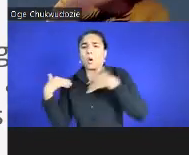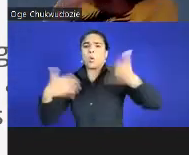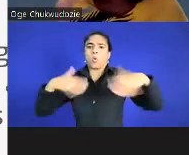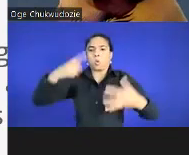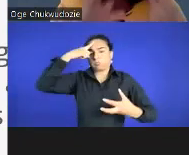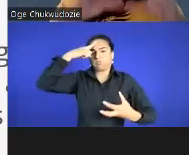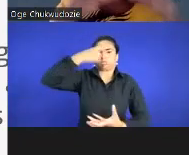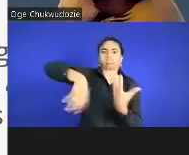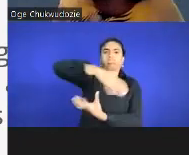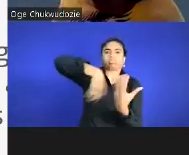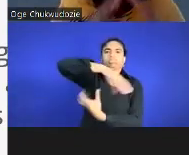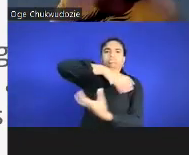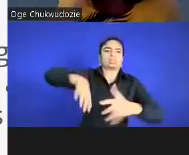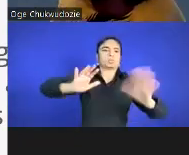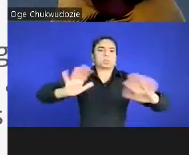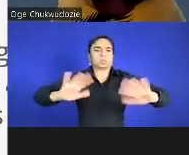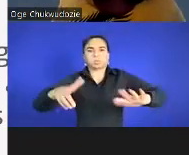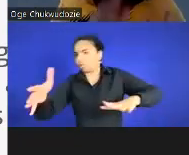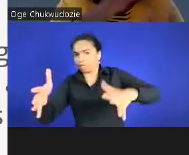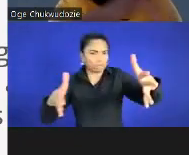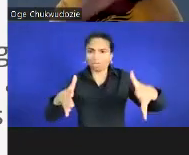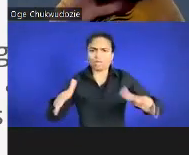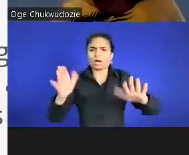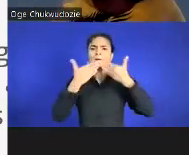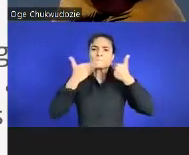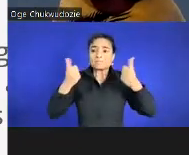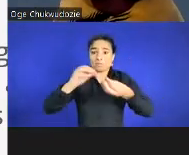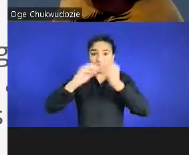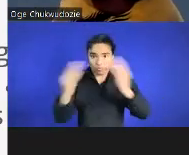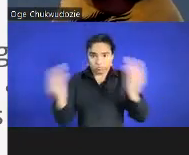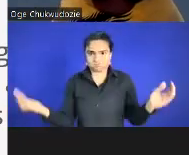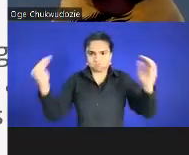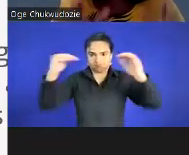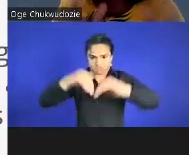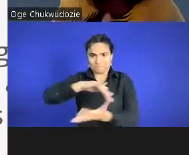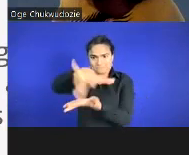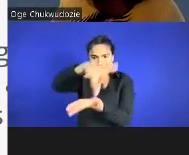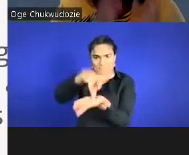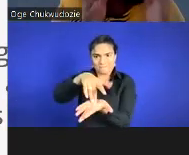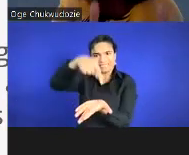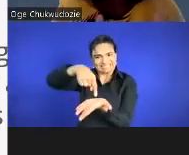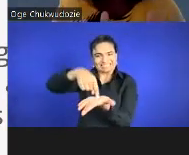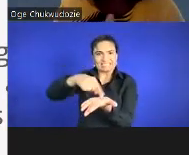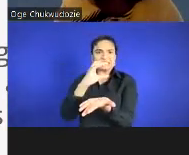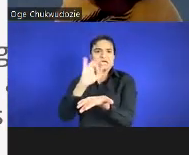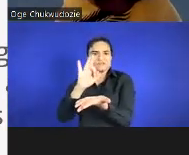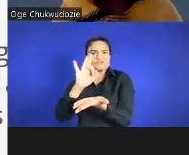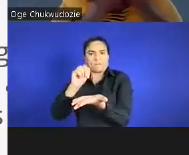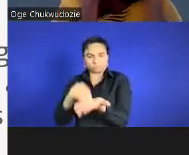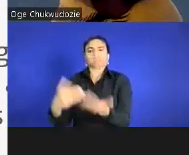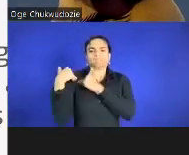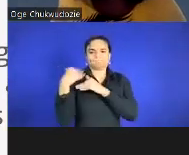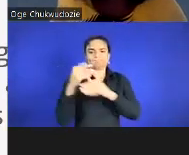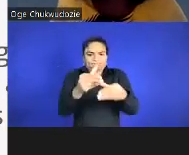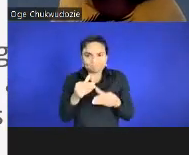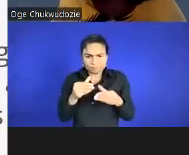might identify like a committee representing different organizations, that are part of it to handle that. But